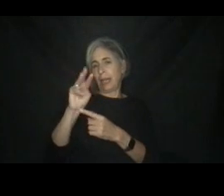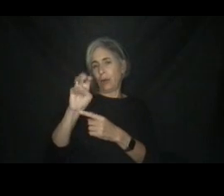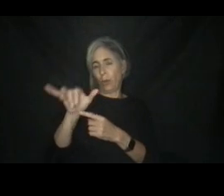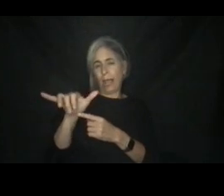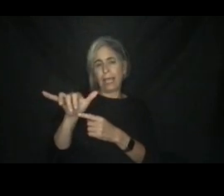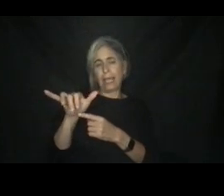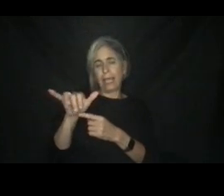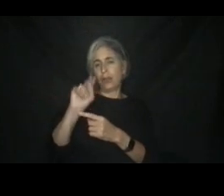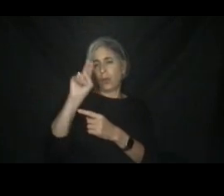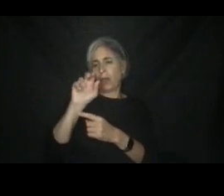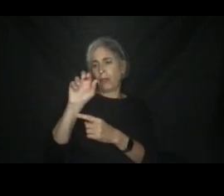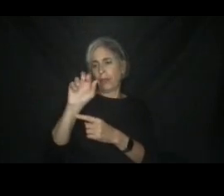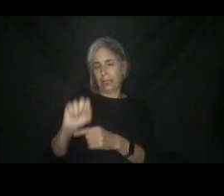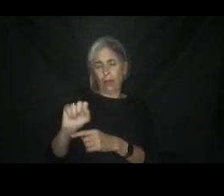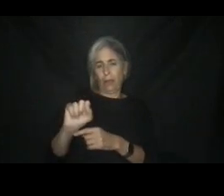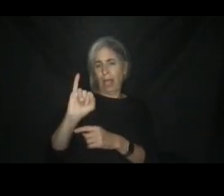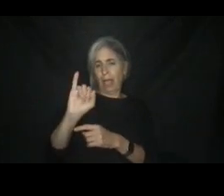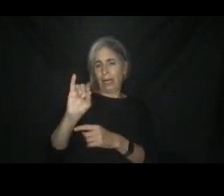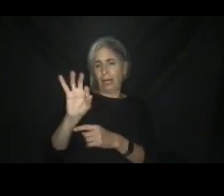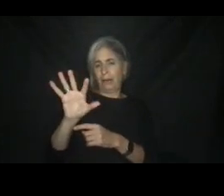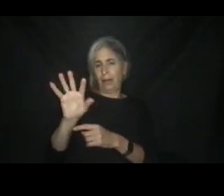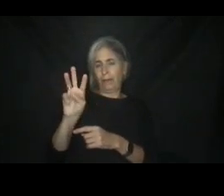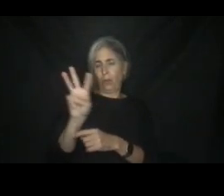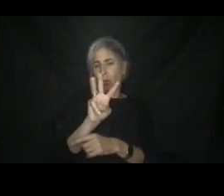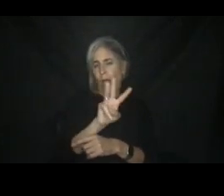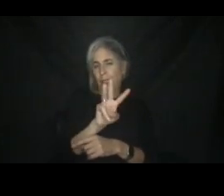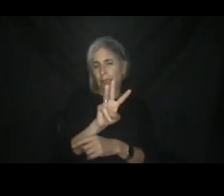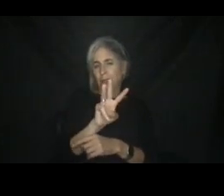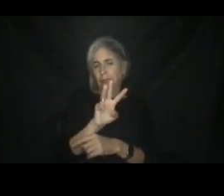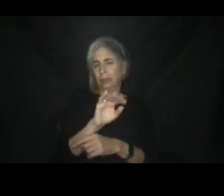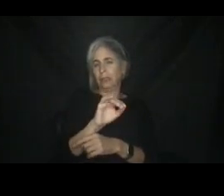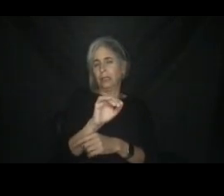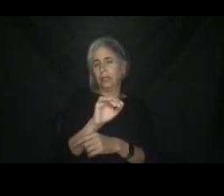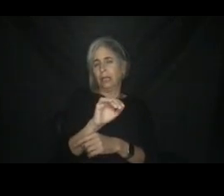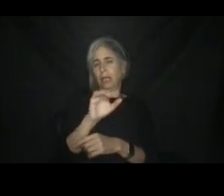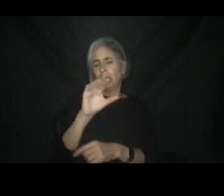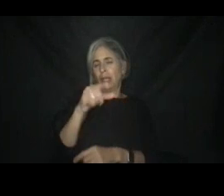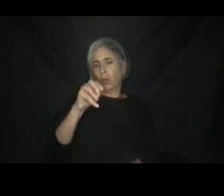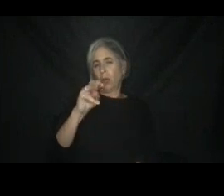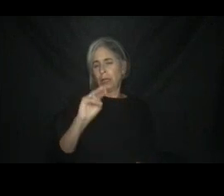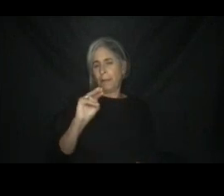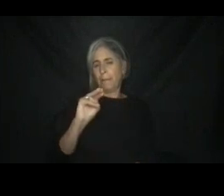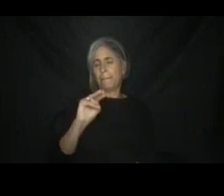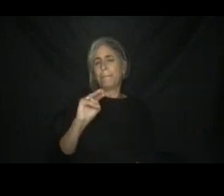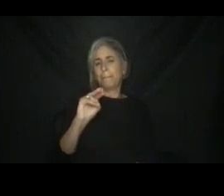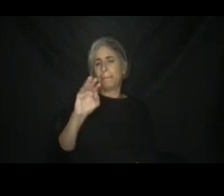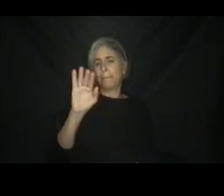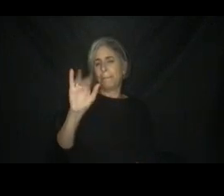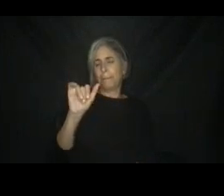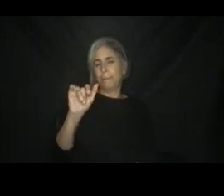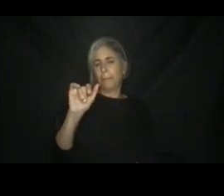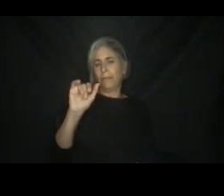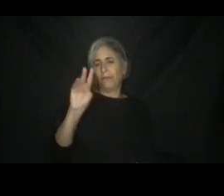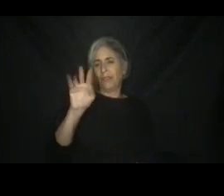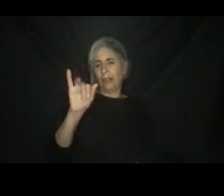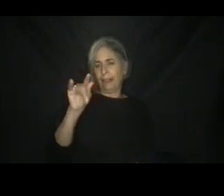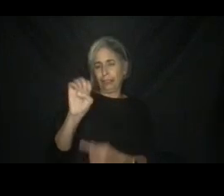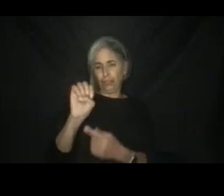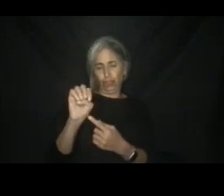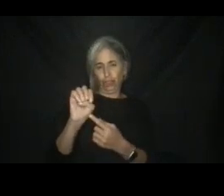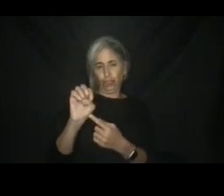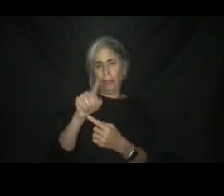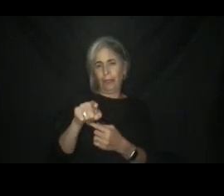north-south direction, and 995 and the western boundaries of both Canterbury at Quantum Village and Quantum Village in the east-west direction. This area is